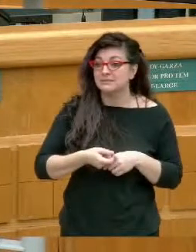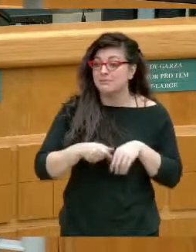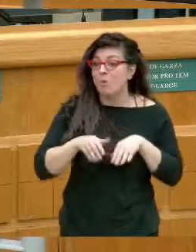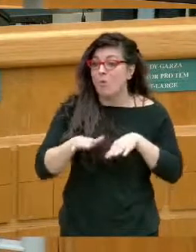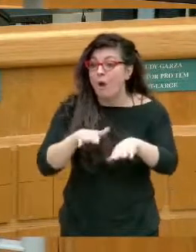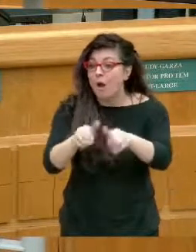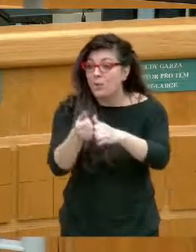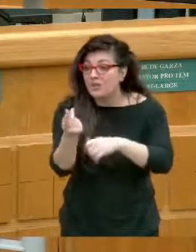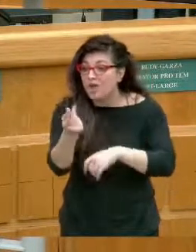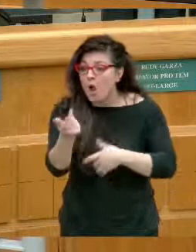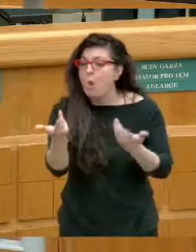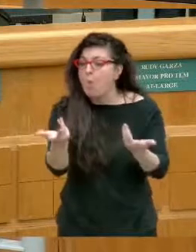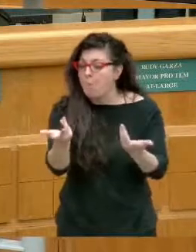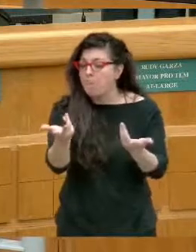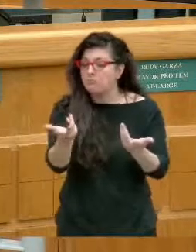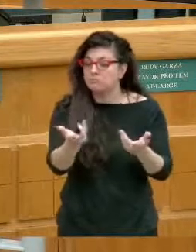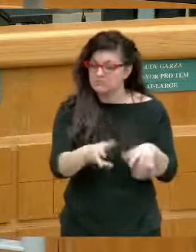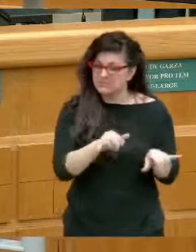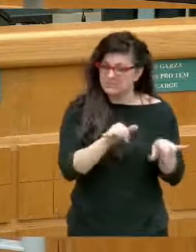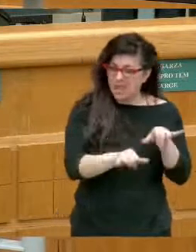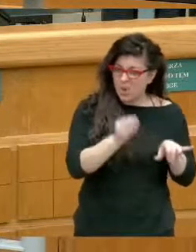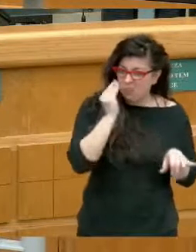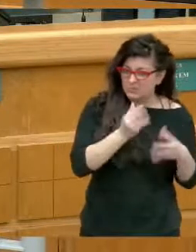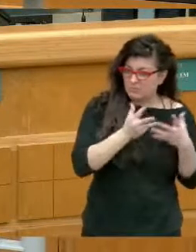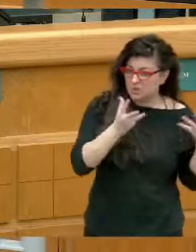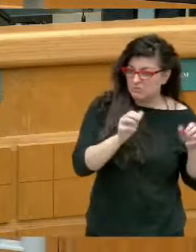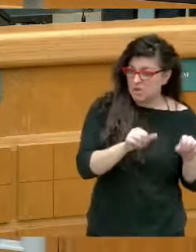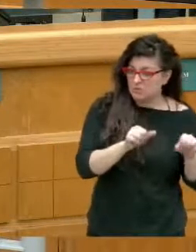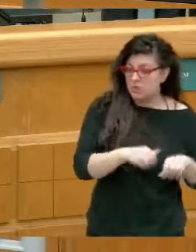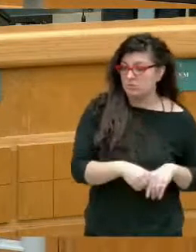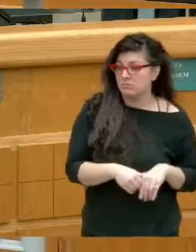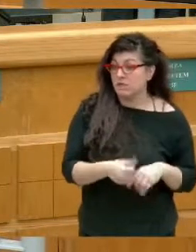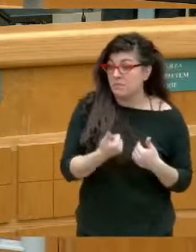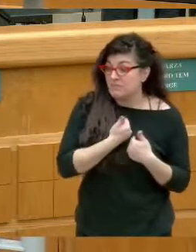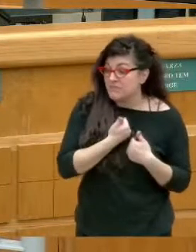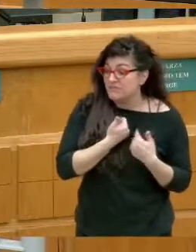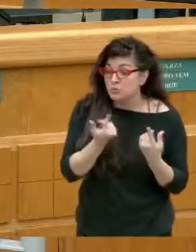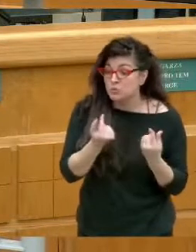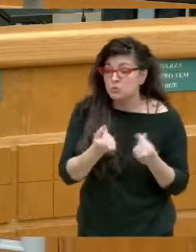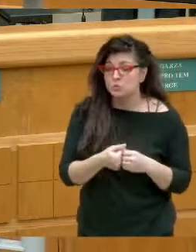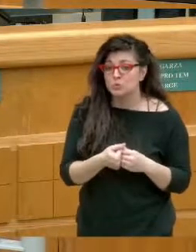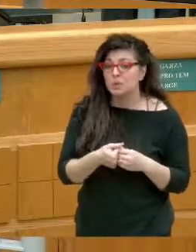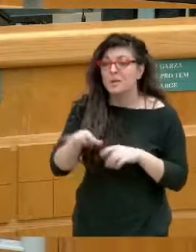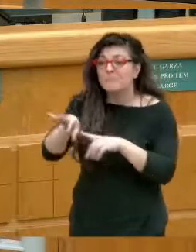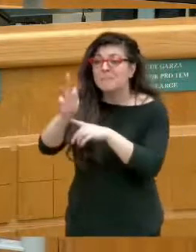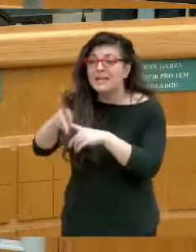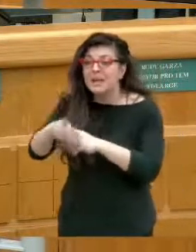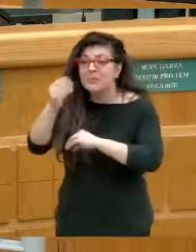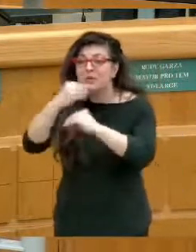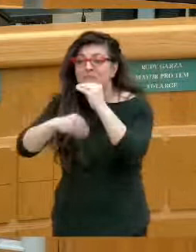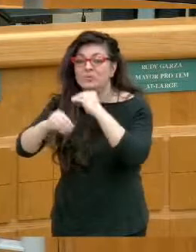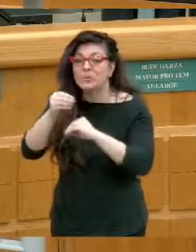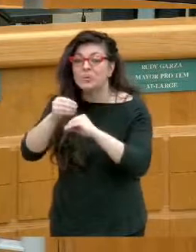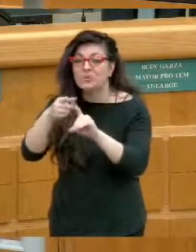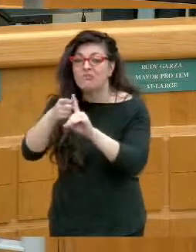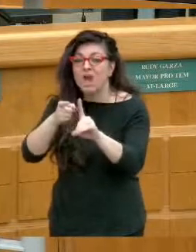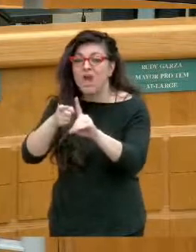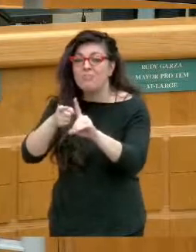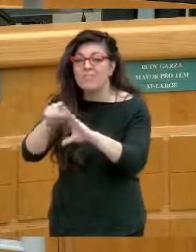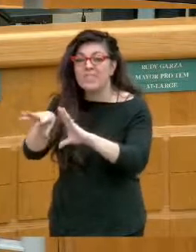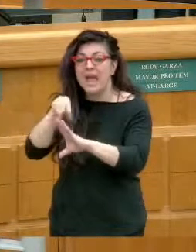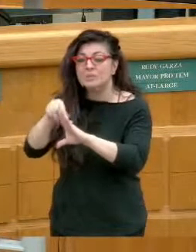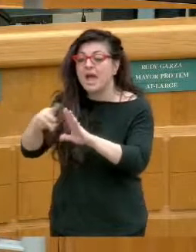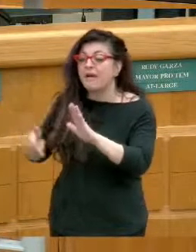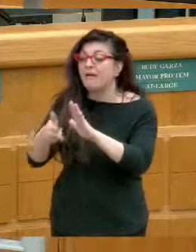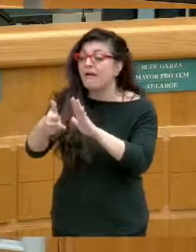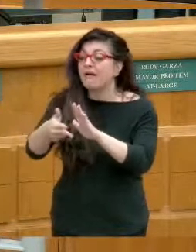And for myself, I get curbside. If you can get the curbside, get the curbside. Why go inside the store if you don't have